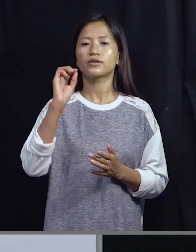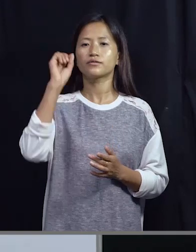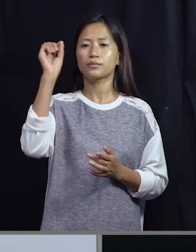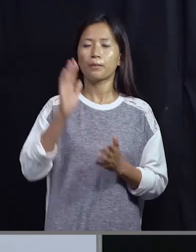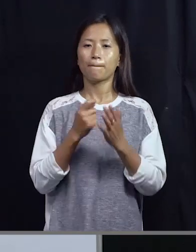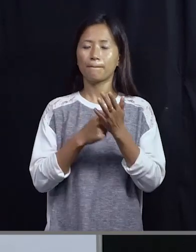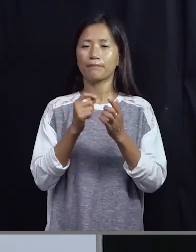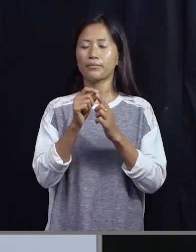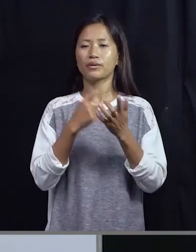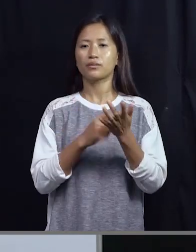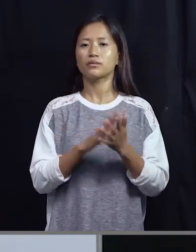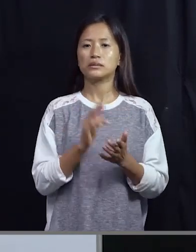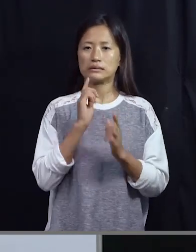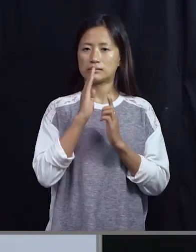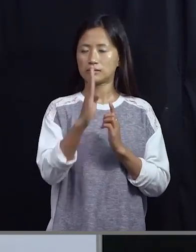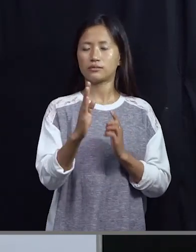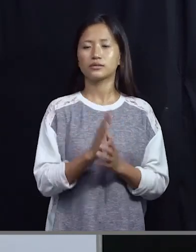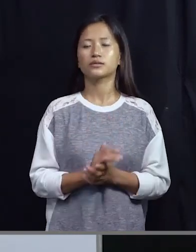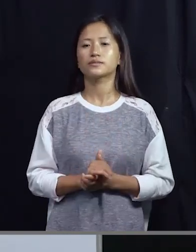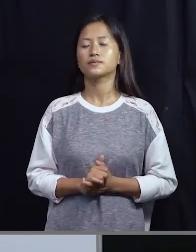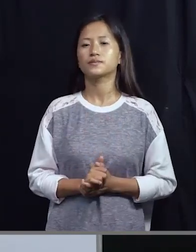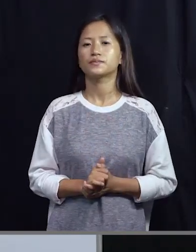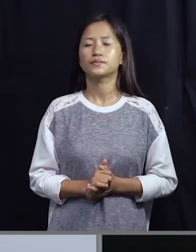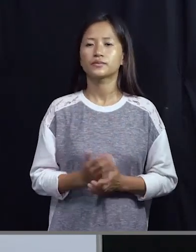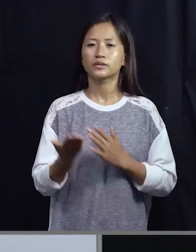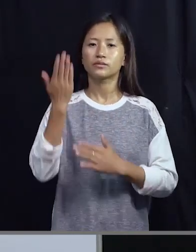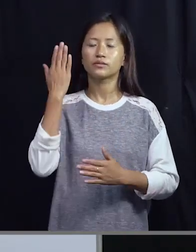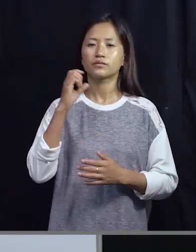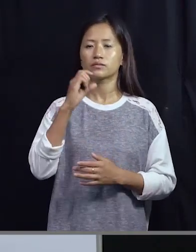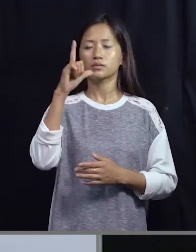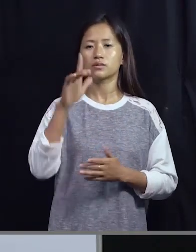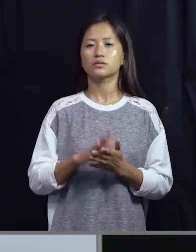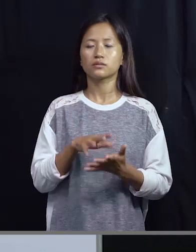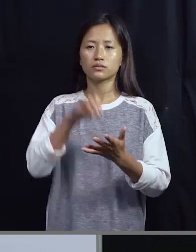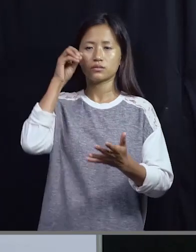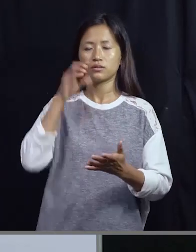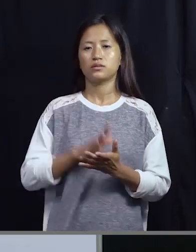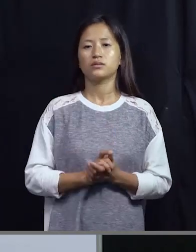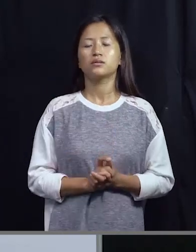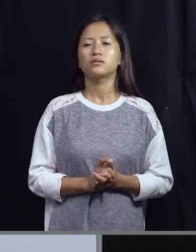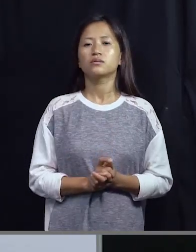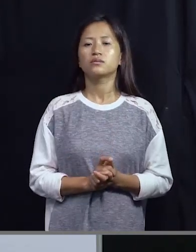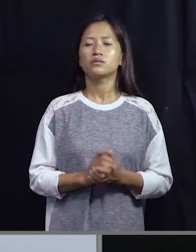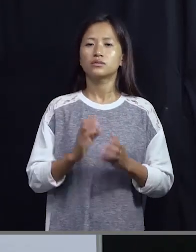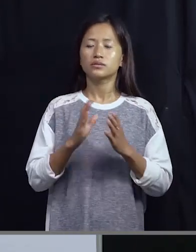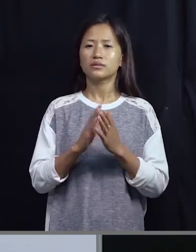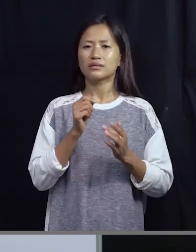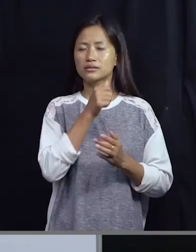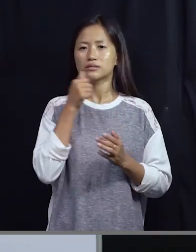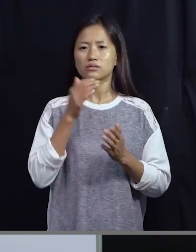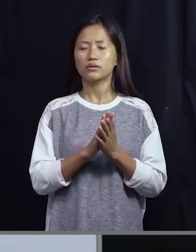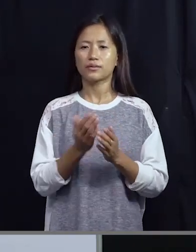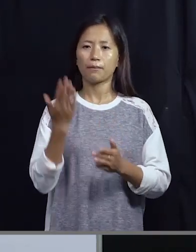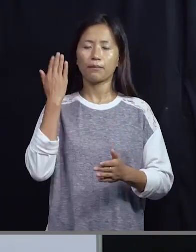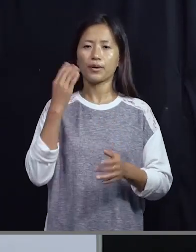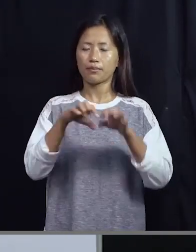to 3 prime direction. And in the previous class, we have learned that the phosphate, the sugar, they are the backbone